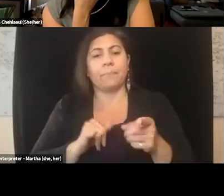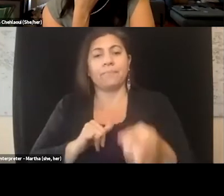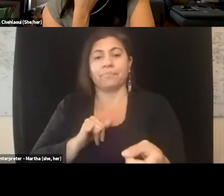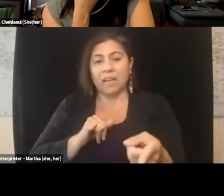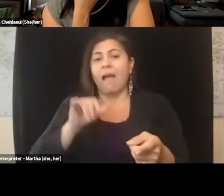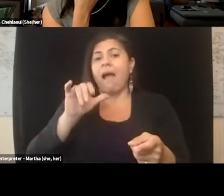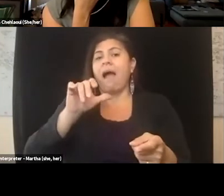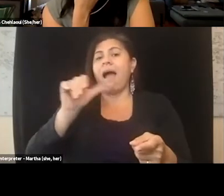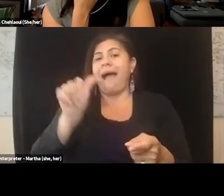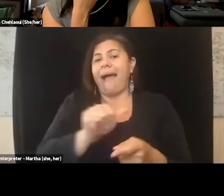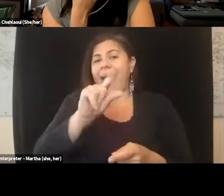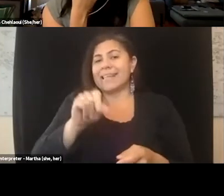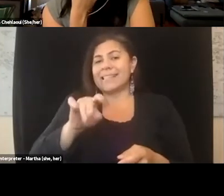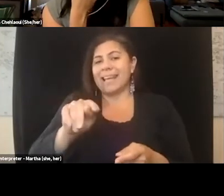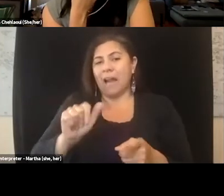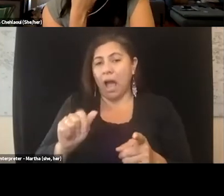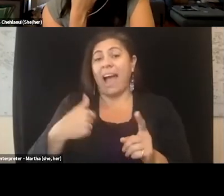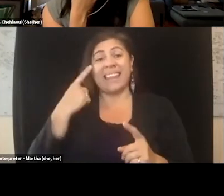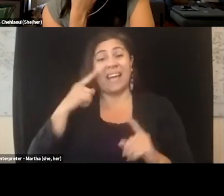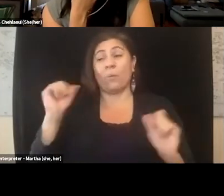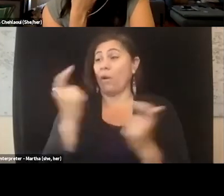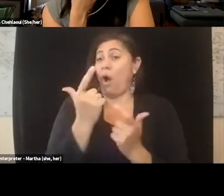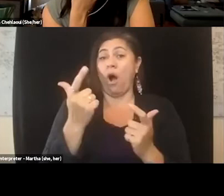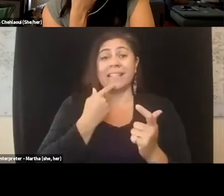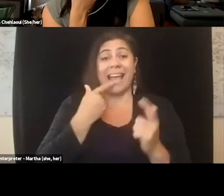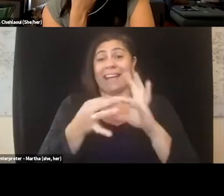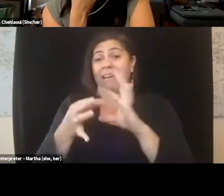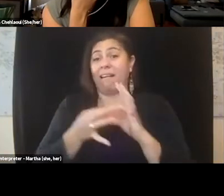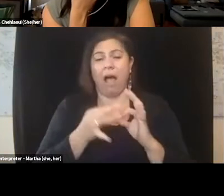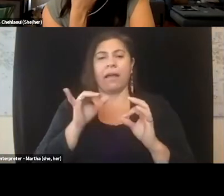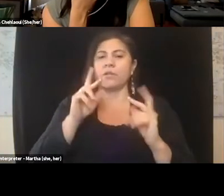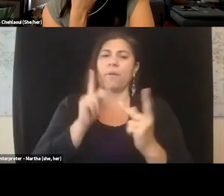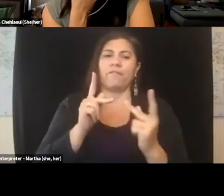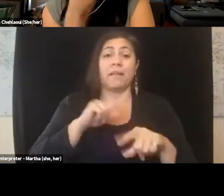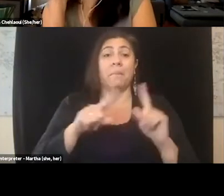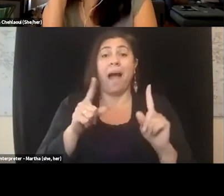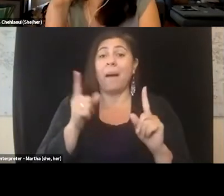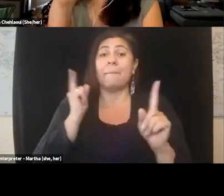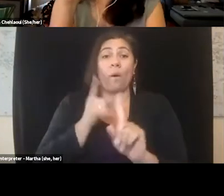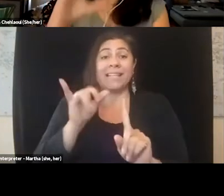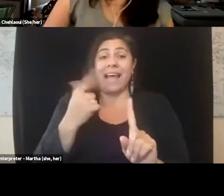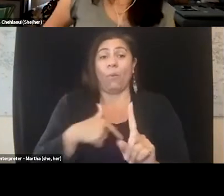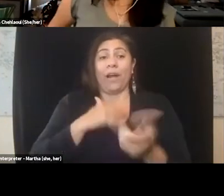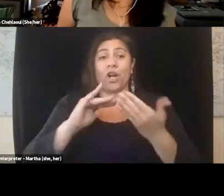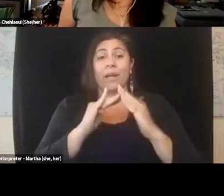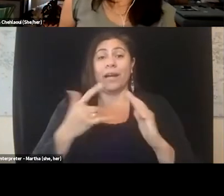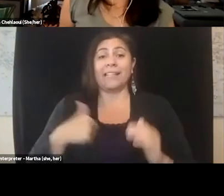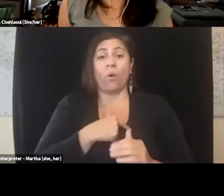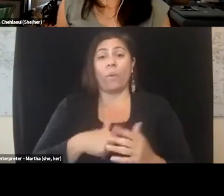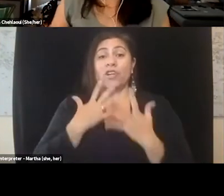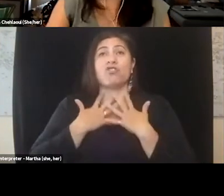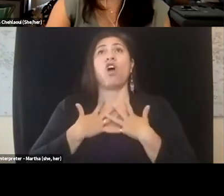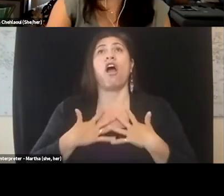hearing everyone's perspective. I think the solution to this is that we are communities that are starved for representation in general, and we're starved for parts. Exactly.